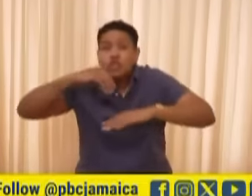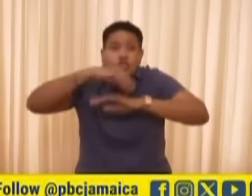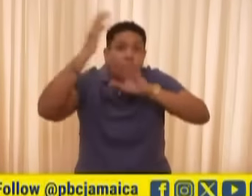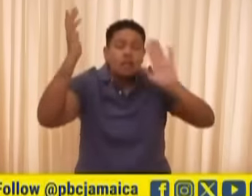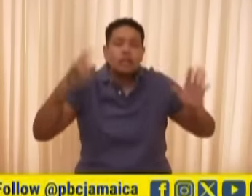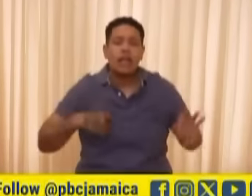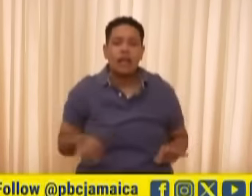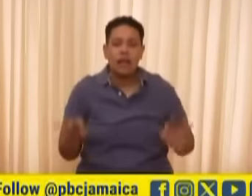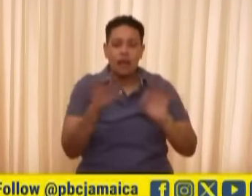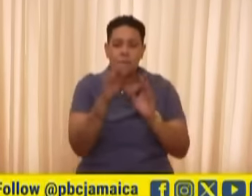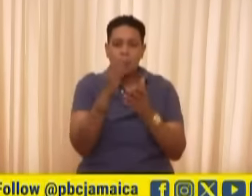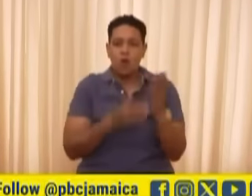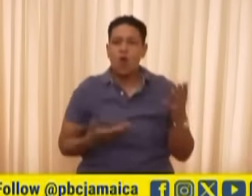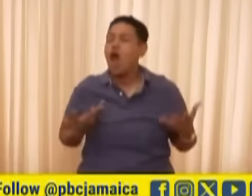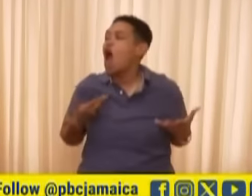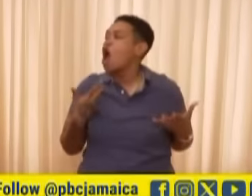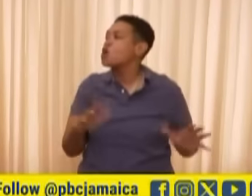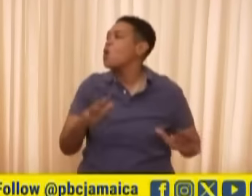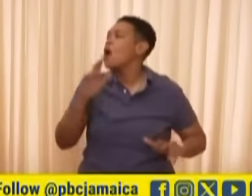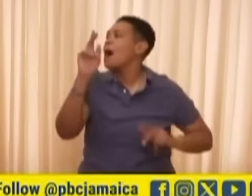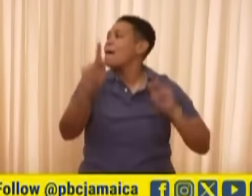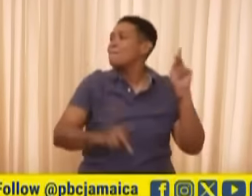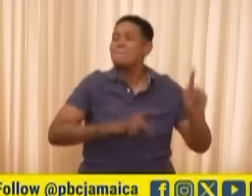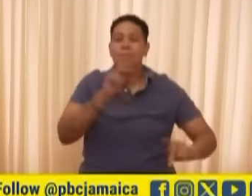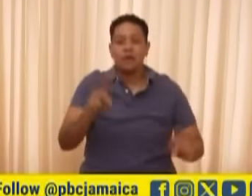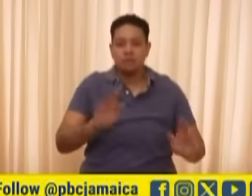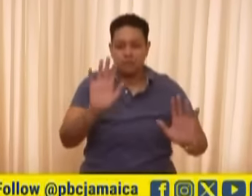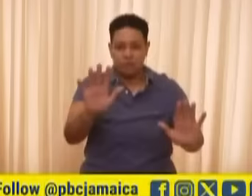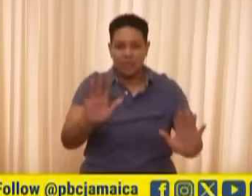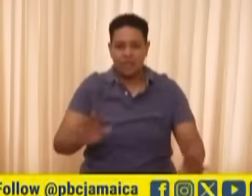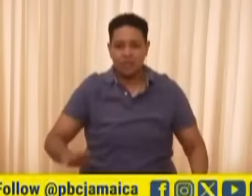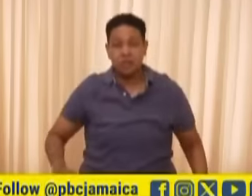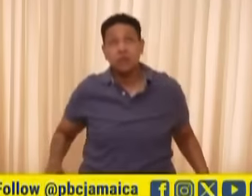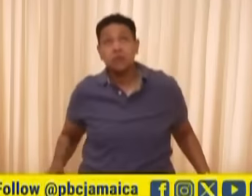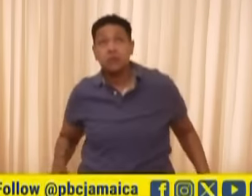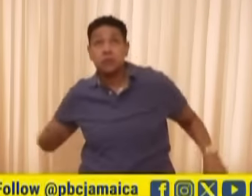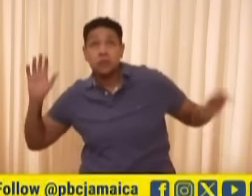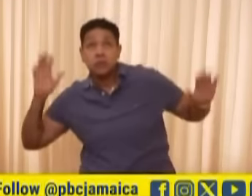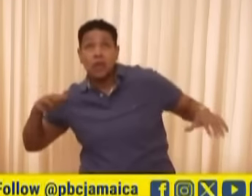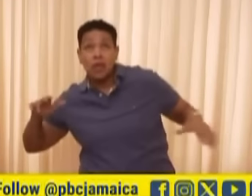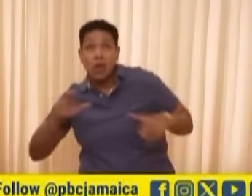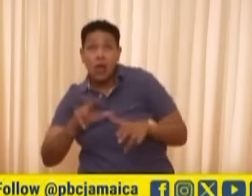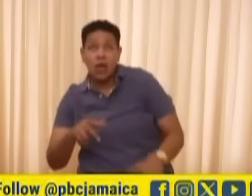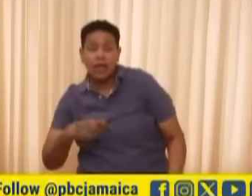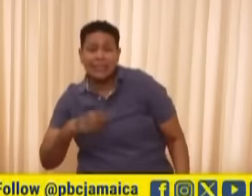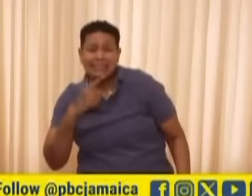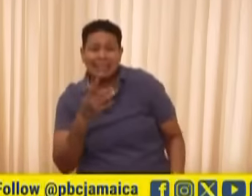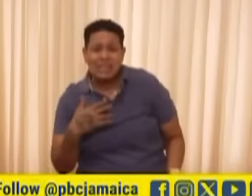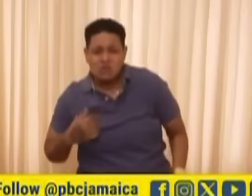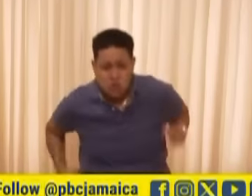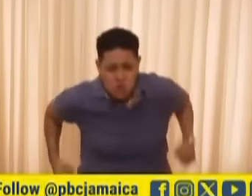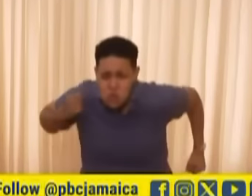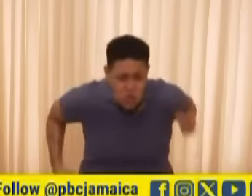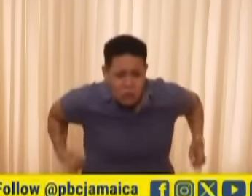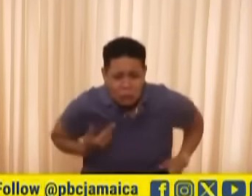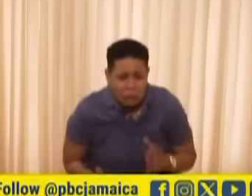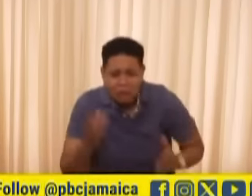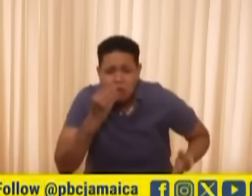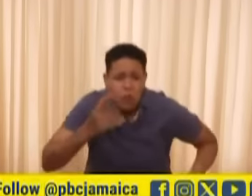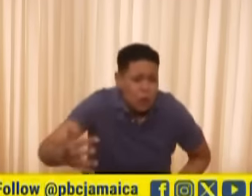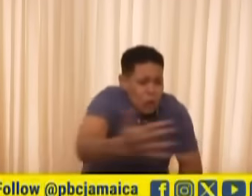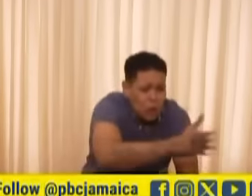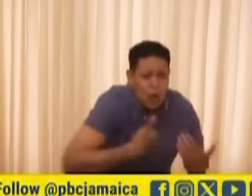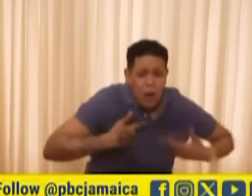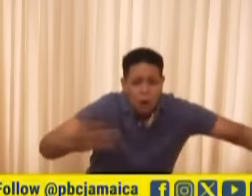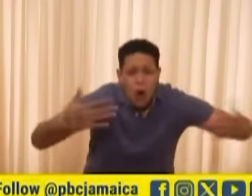want anybody to be trying to venture out in the weather event to try to save their crops and